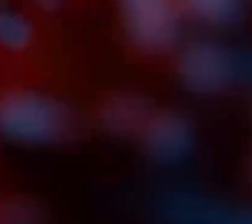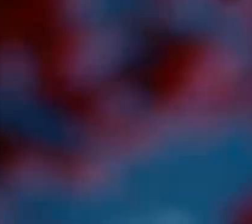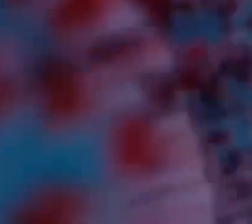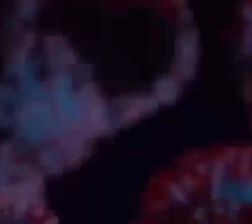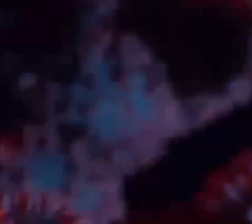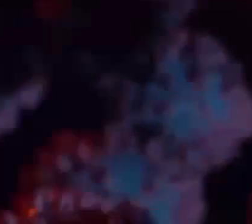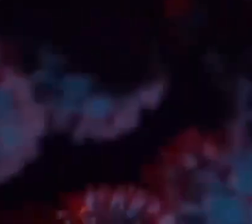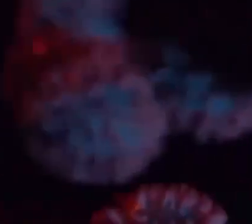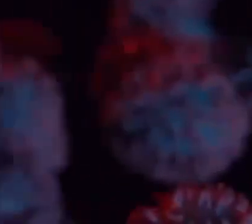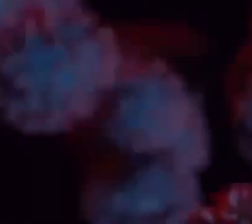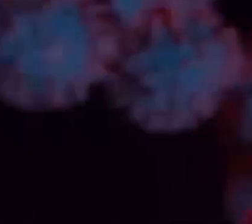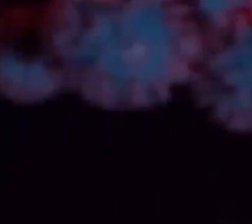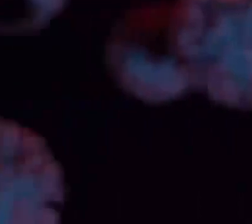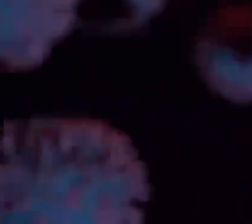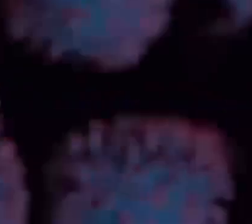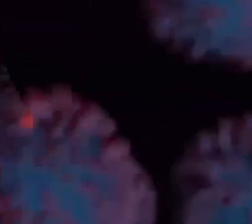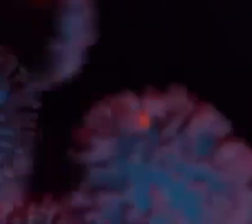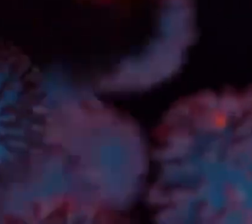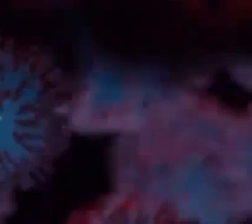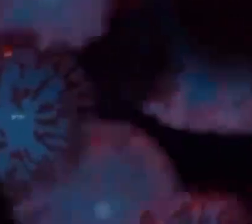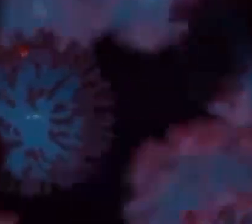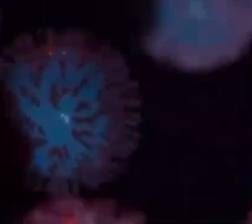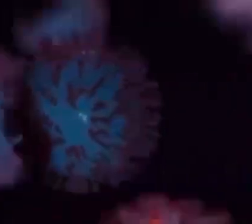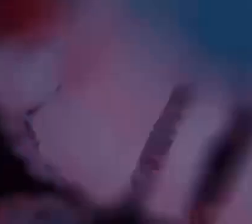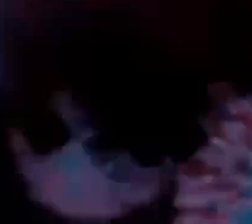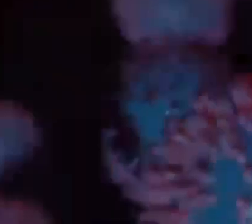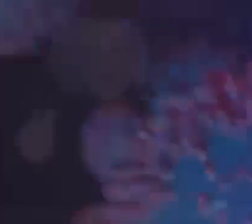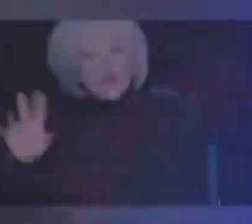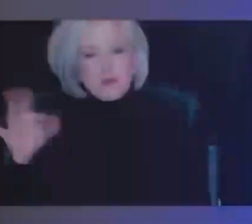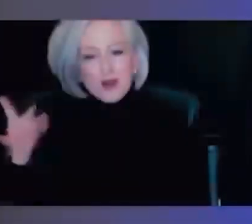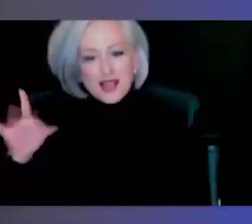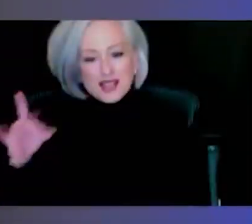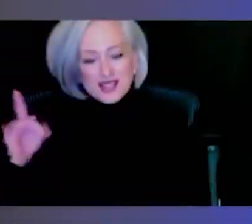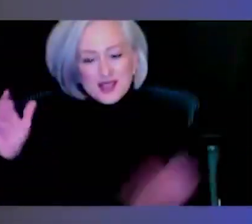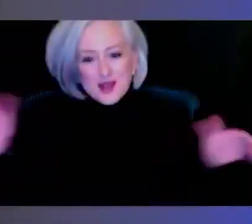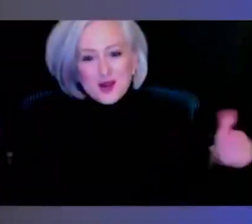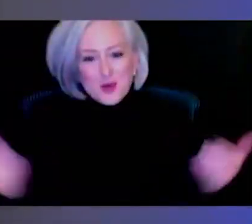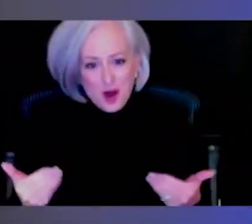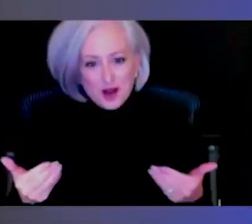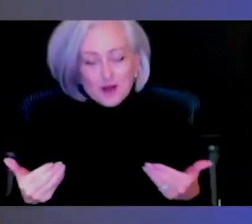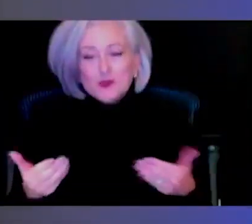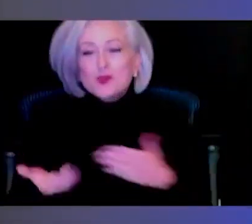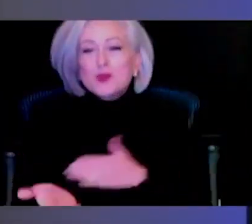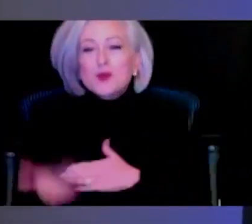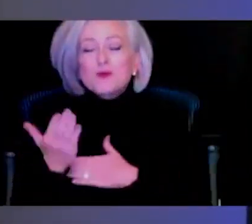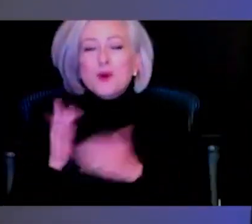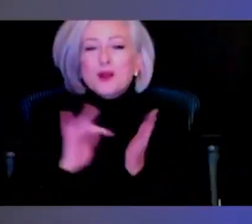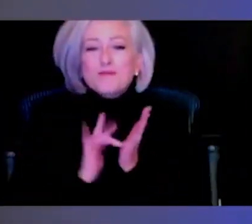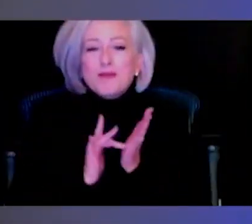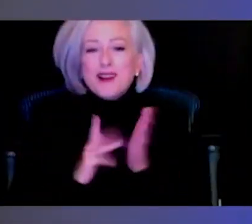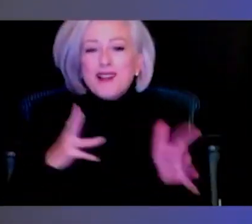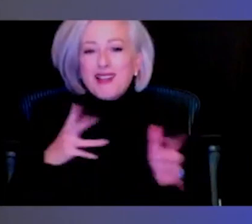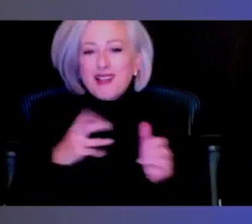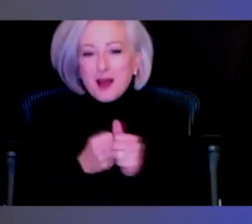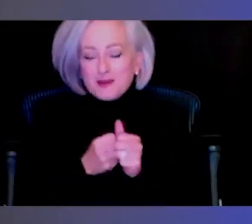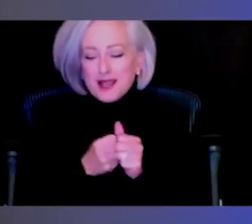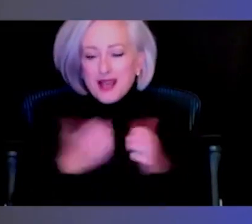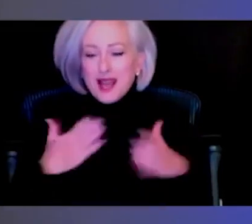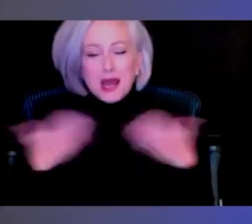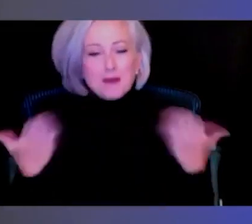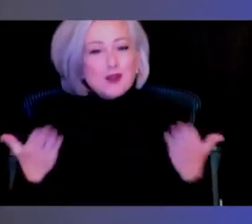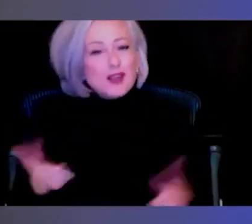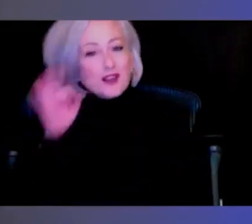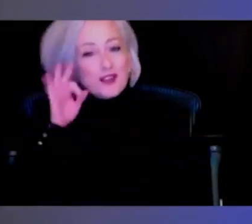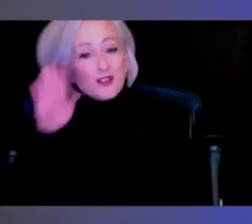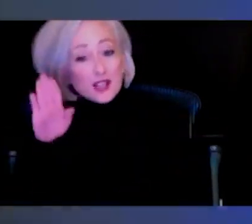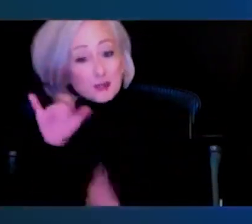Good morning, everyone. It is Thursday, November 18th. Welcome into the morning medical update. Glad you are with us here on Facebook and our YouTube channel this